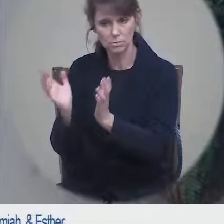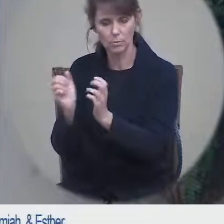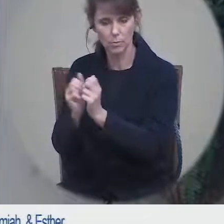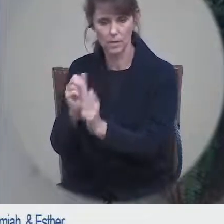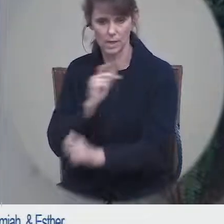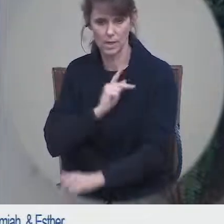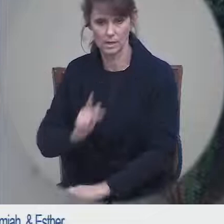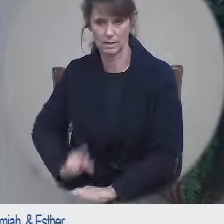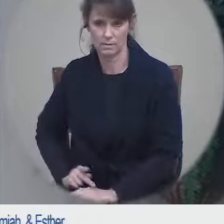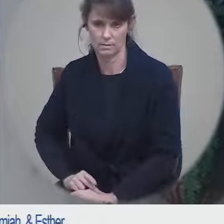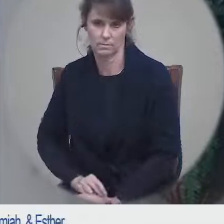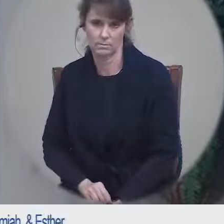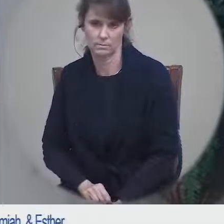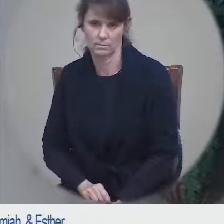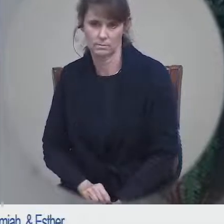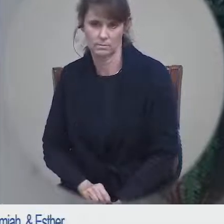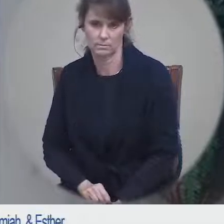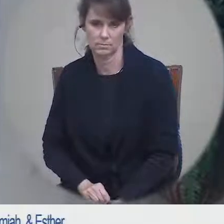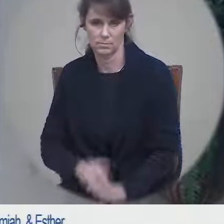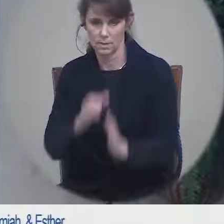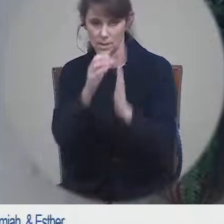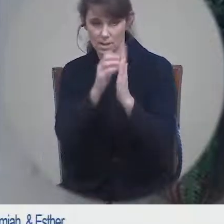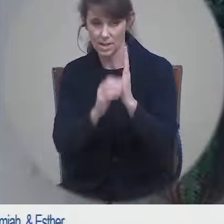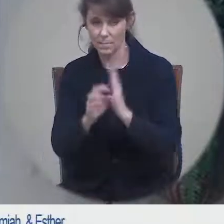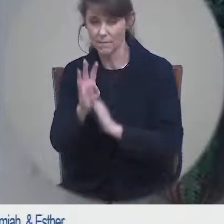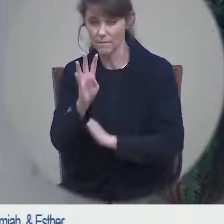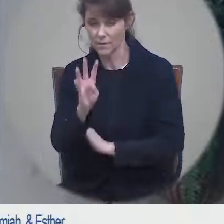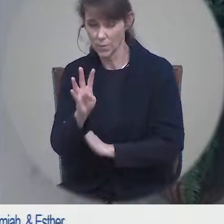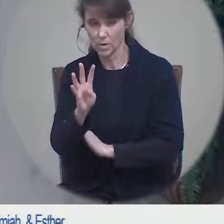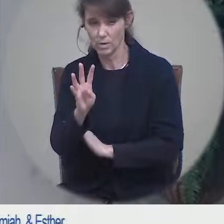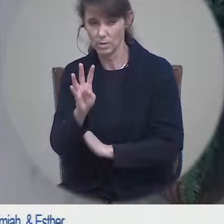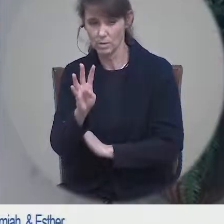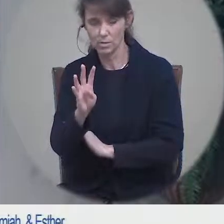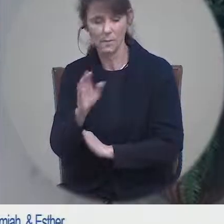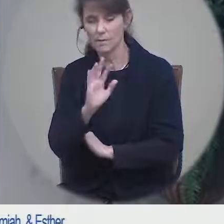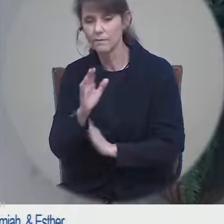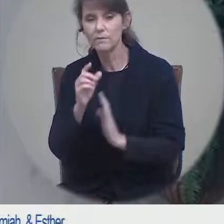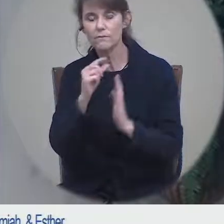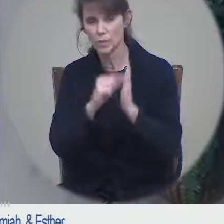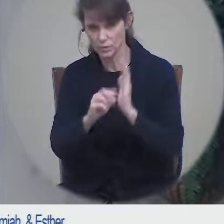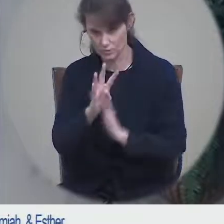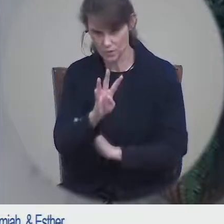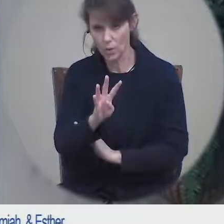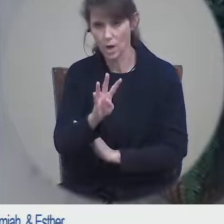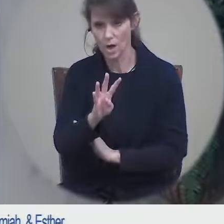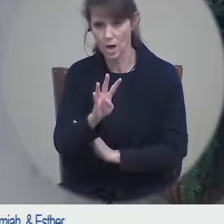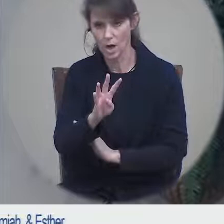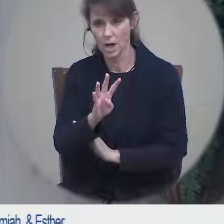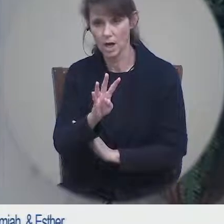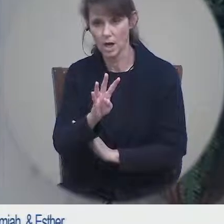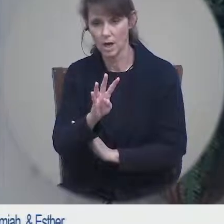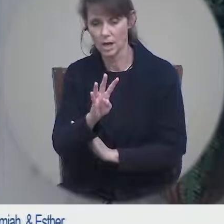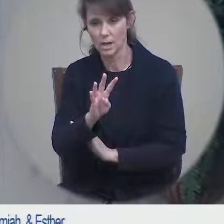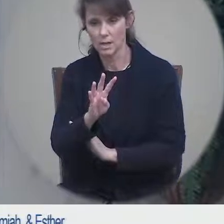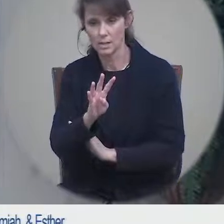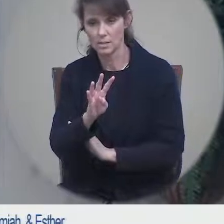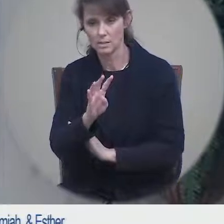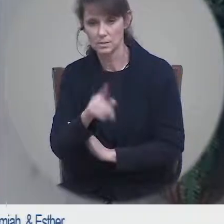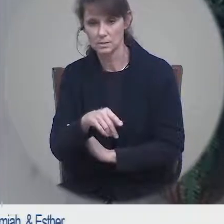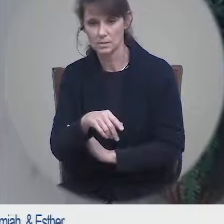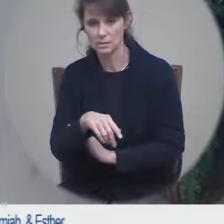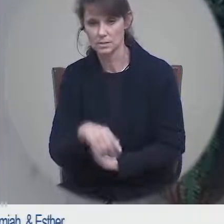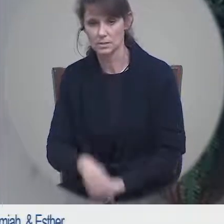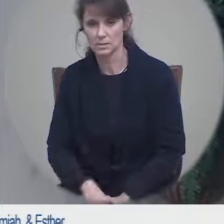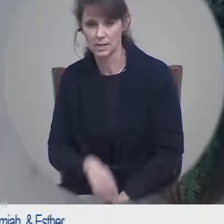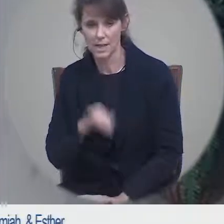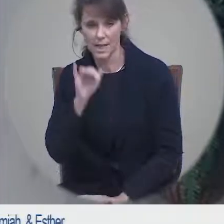in there. The end of chapter 4, apparently, verse 4, is there's some disagreement over